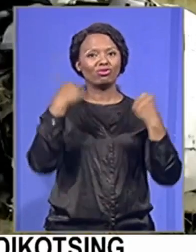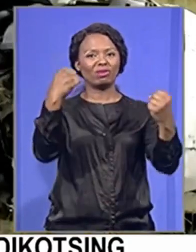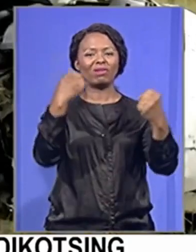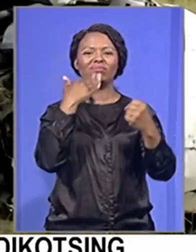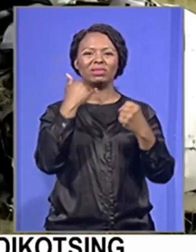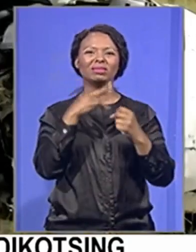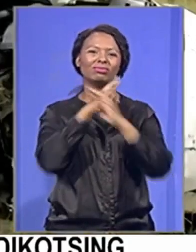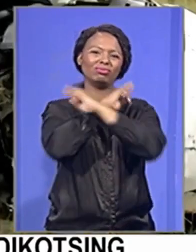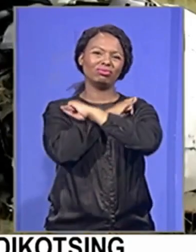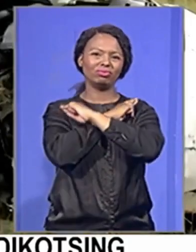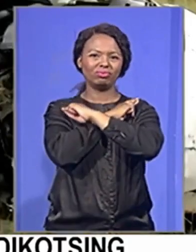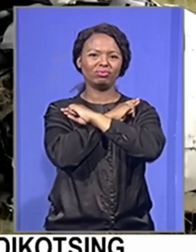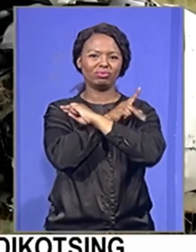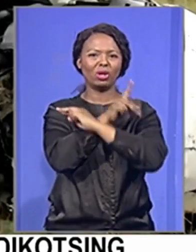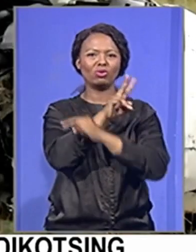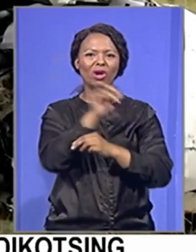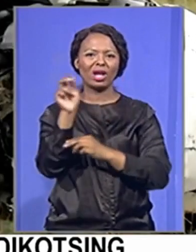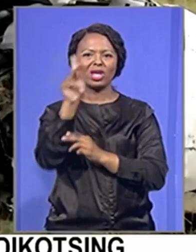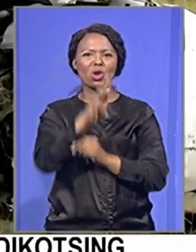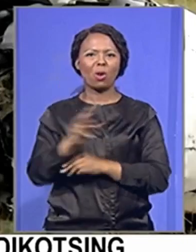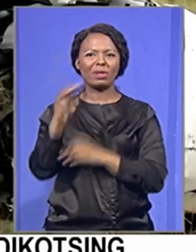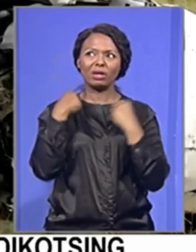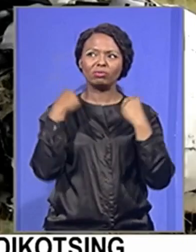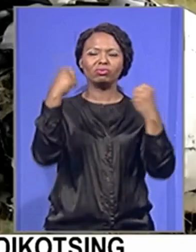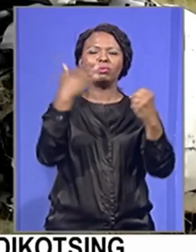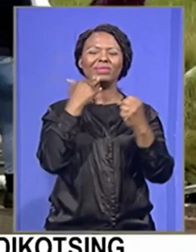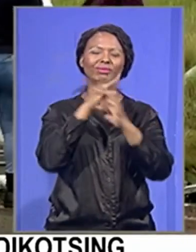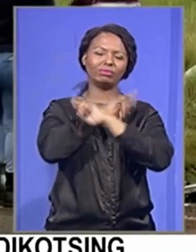otlela dikilomitara tše 200 tša maeto a